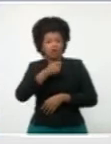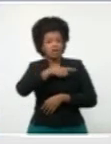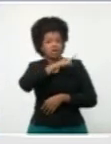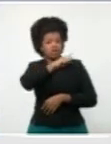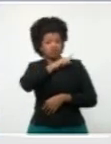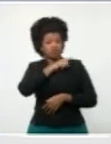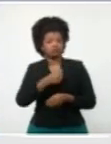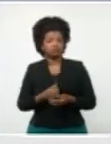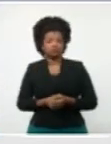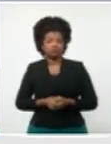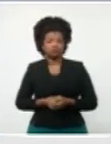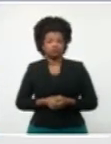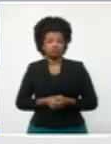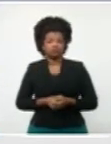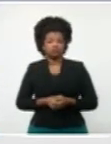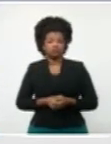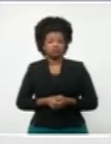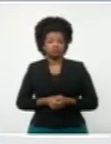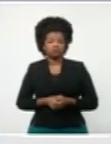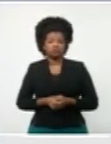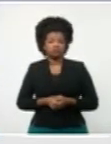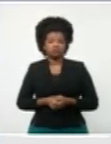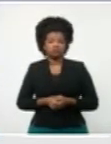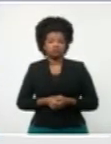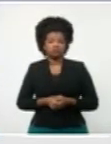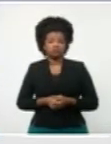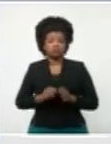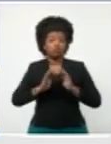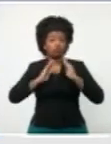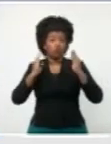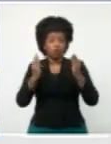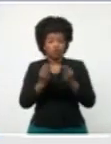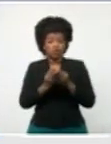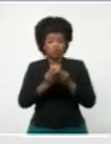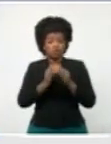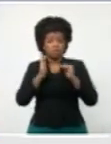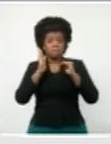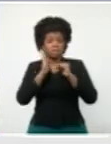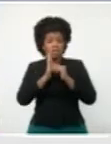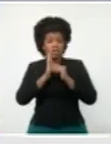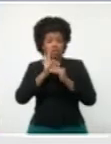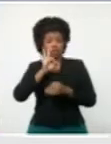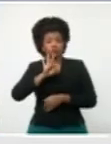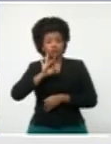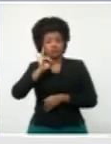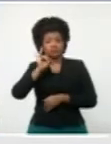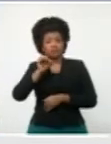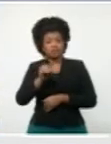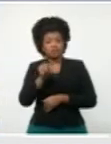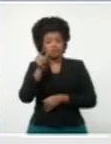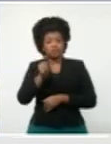We always regret the death of 83 people as a result of this disease in our country,